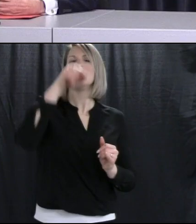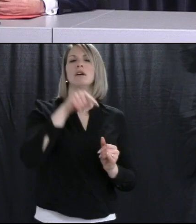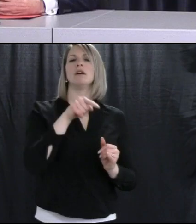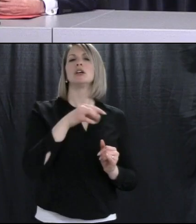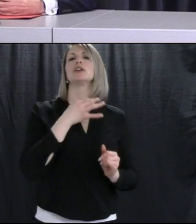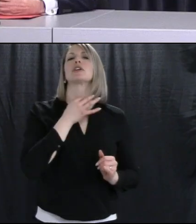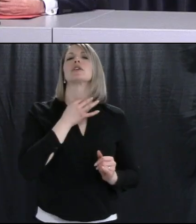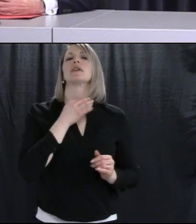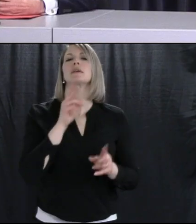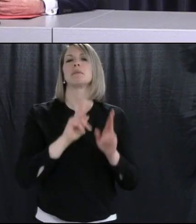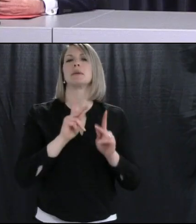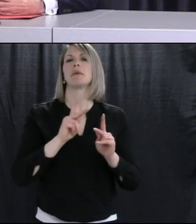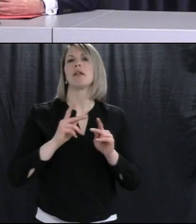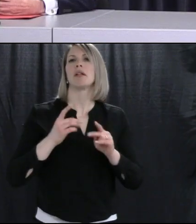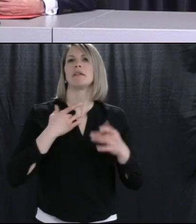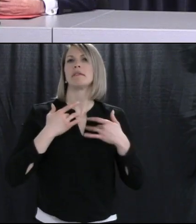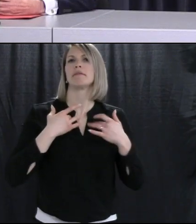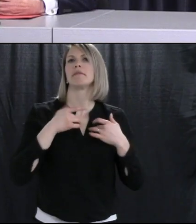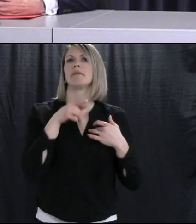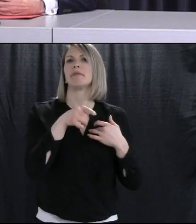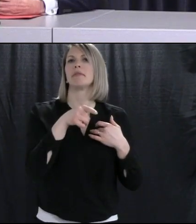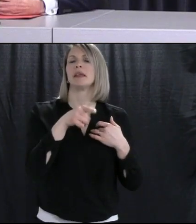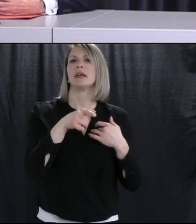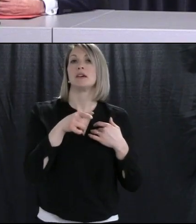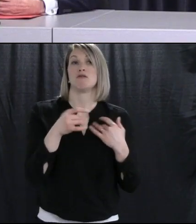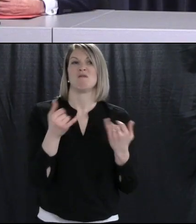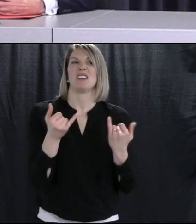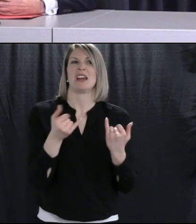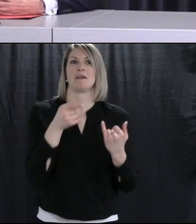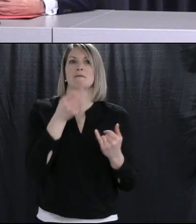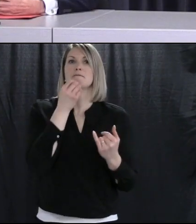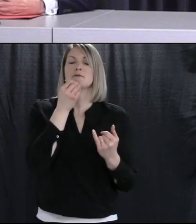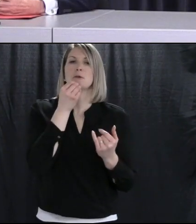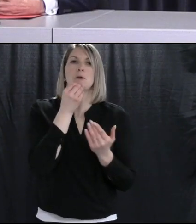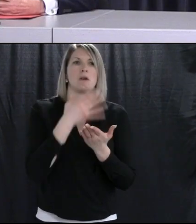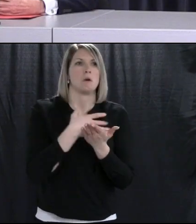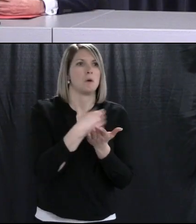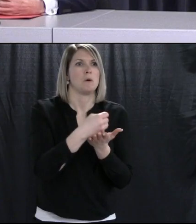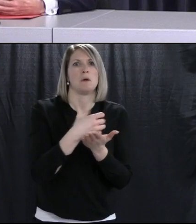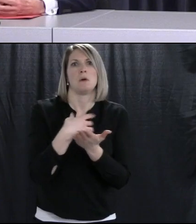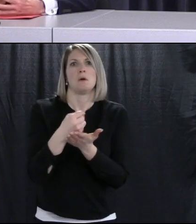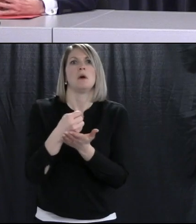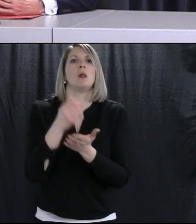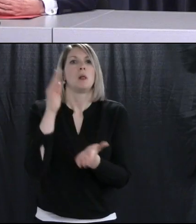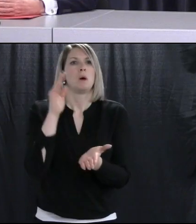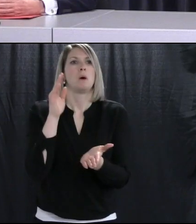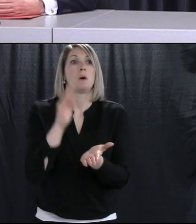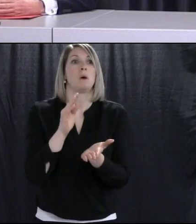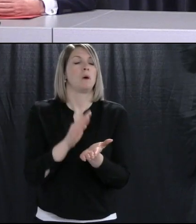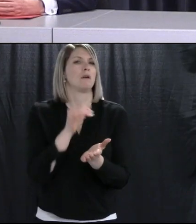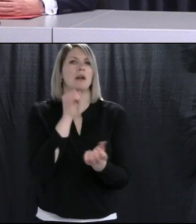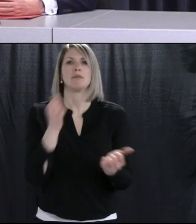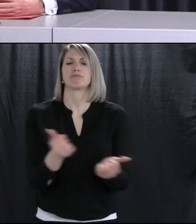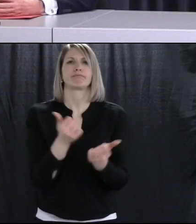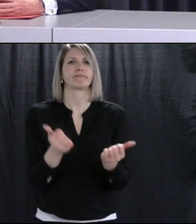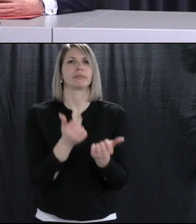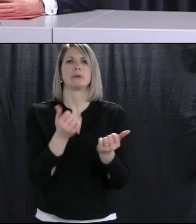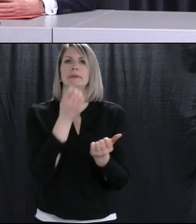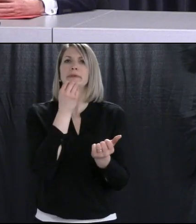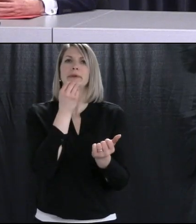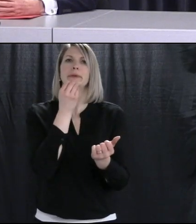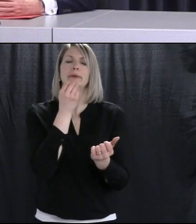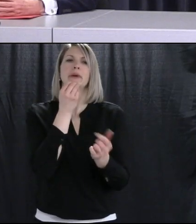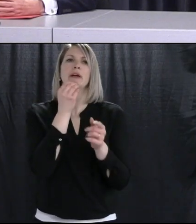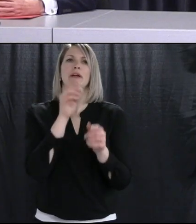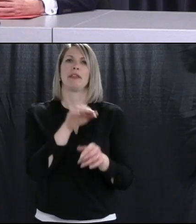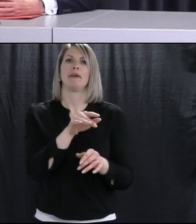right now is the groceries, the food is running a bit low, is starting to run low. So I'm asking how you're